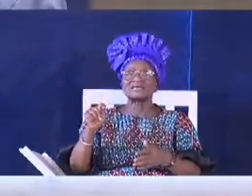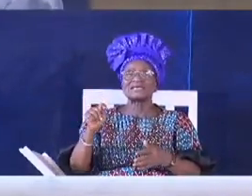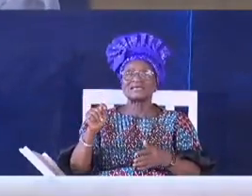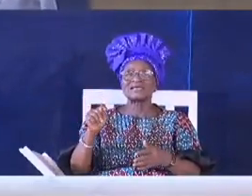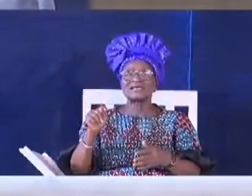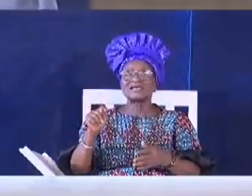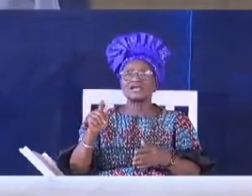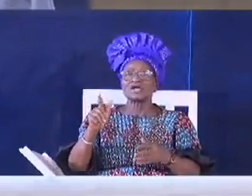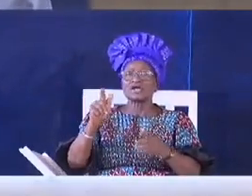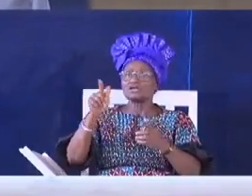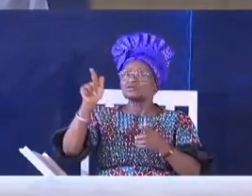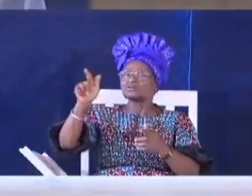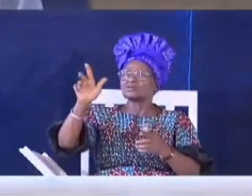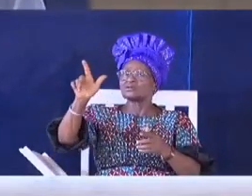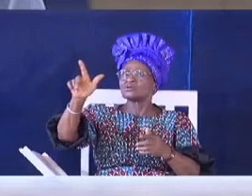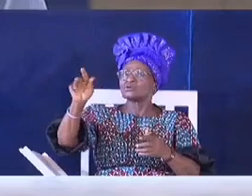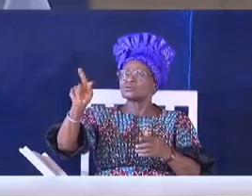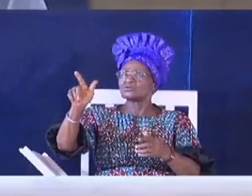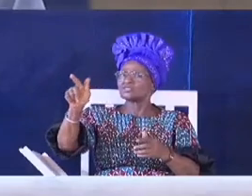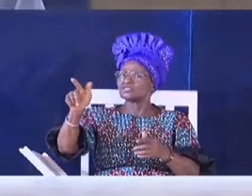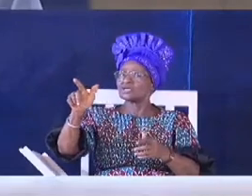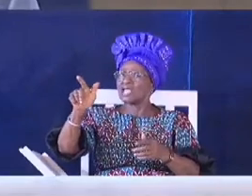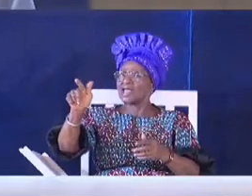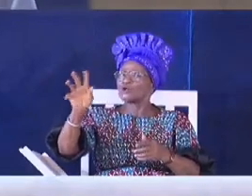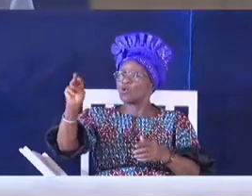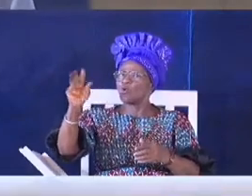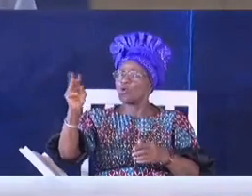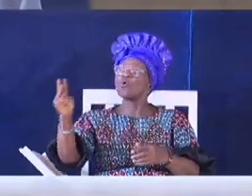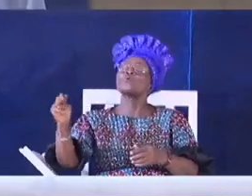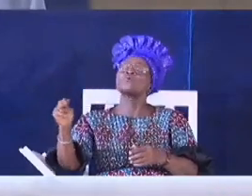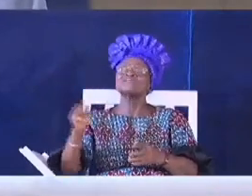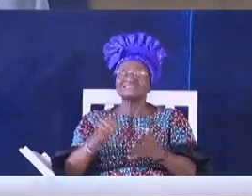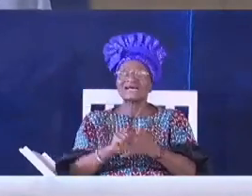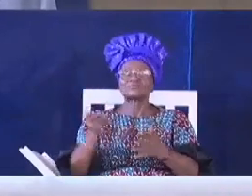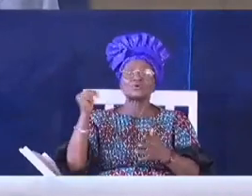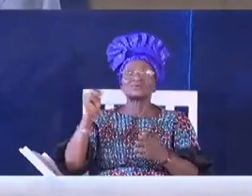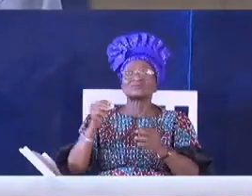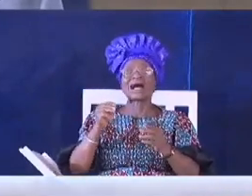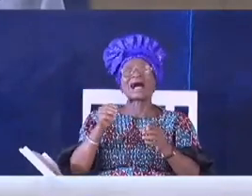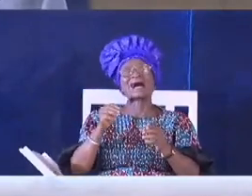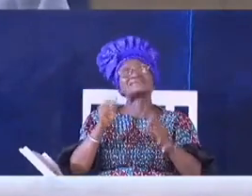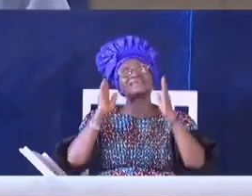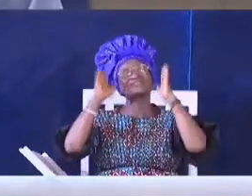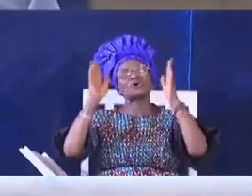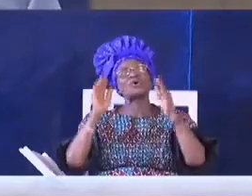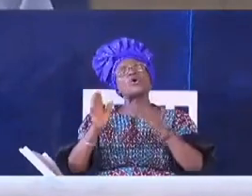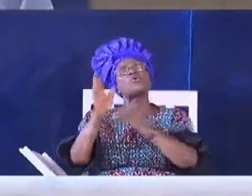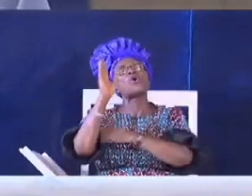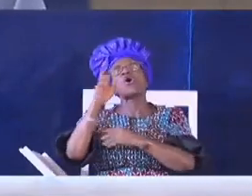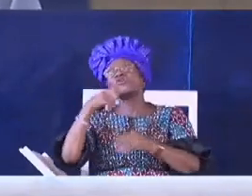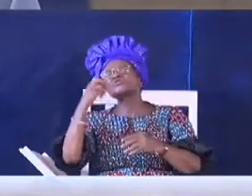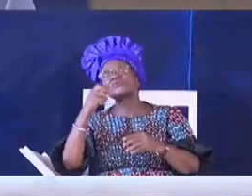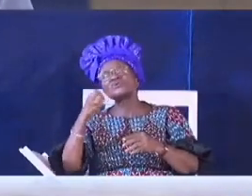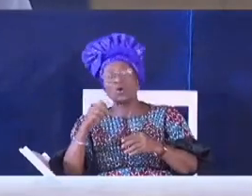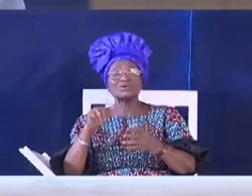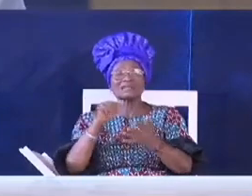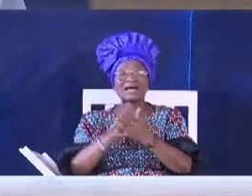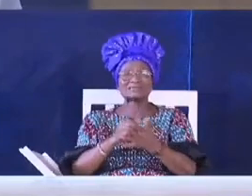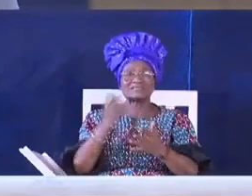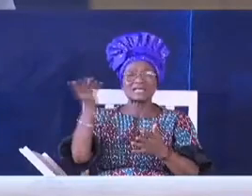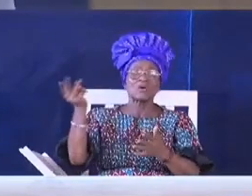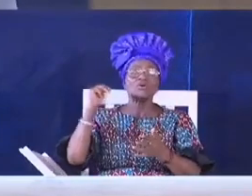attraction. And all of a sudden, God spoke and said, there was someone here with a growth on your